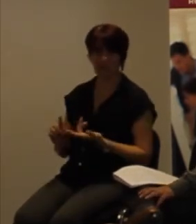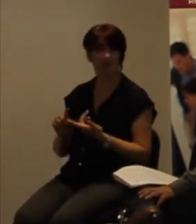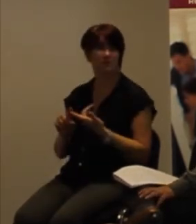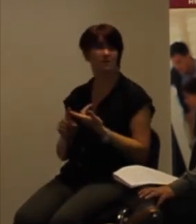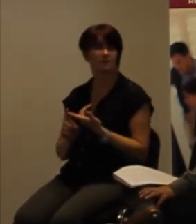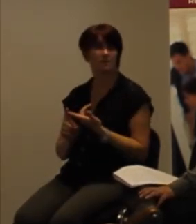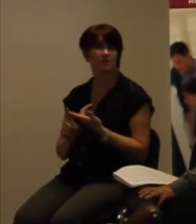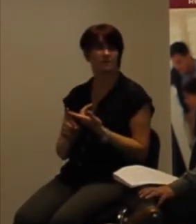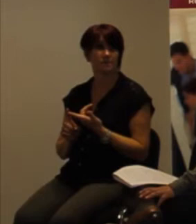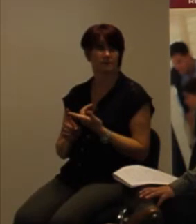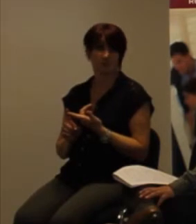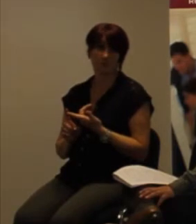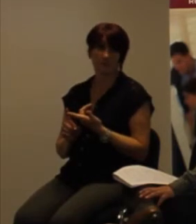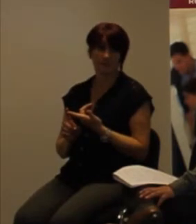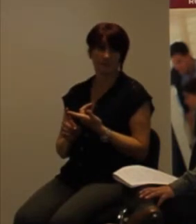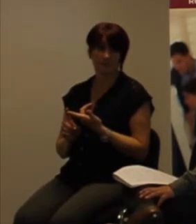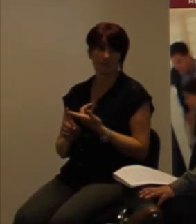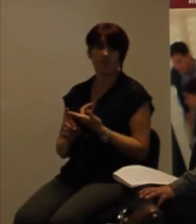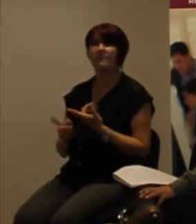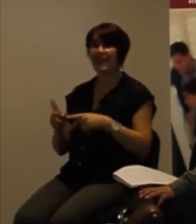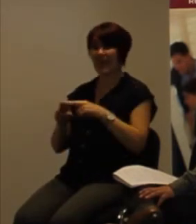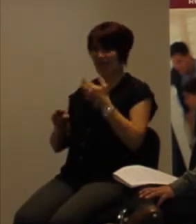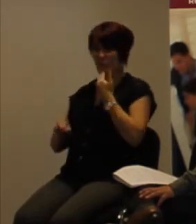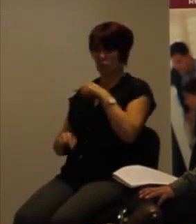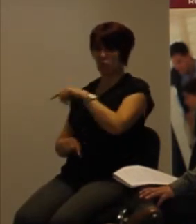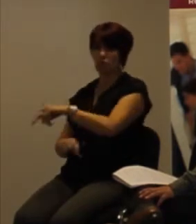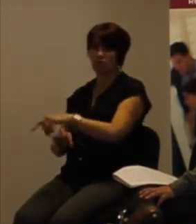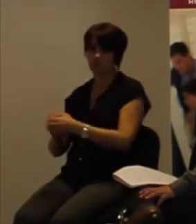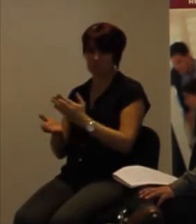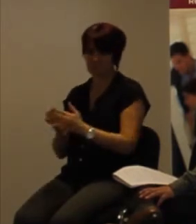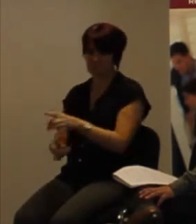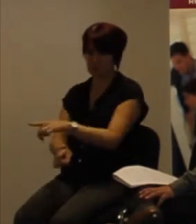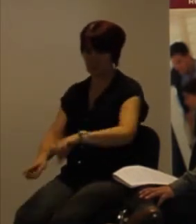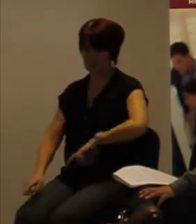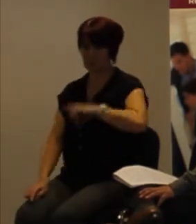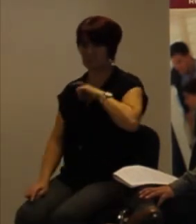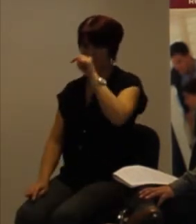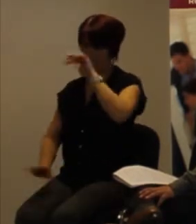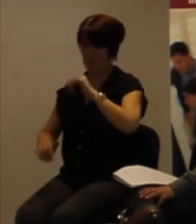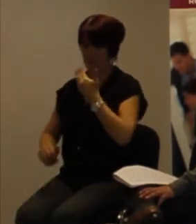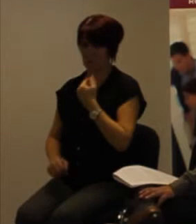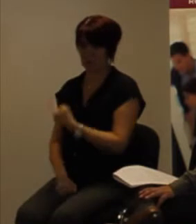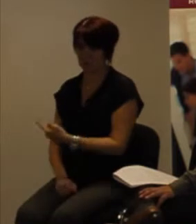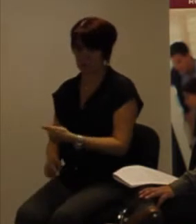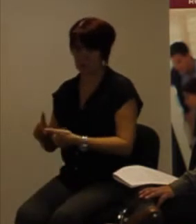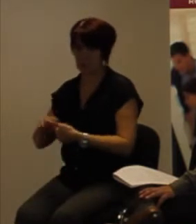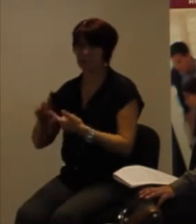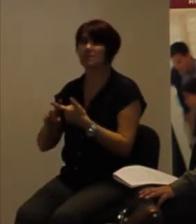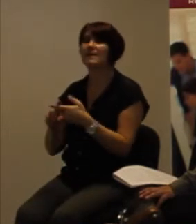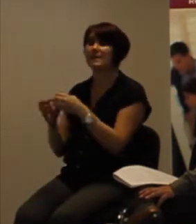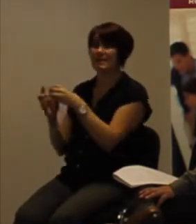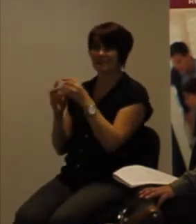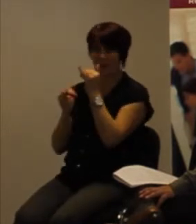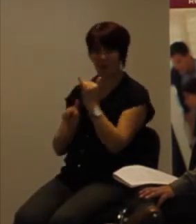which we need to ensure learners are confident in their use of. We need to consider the impact of spell